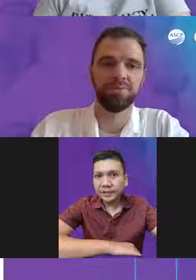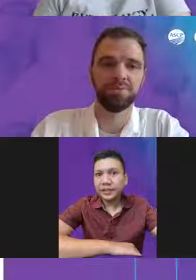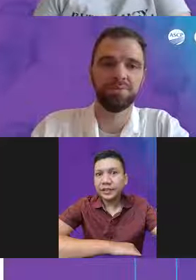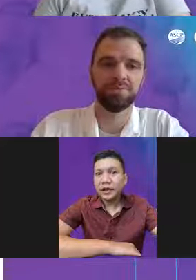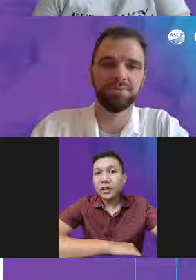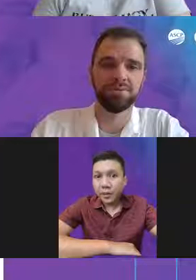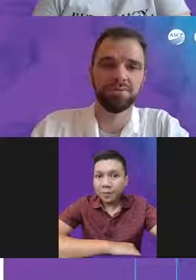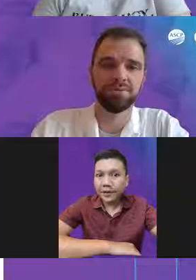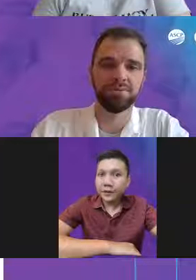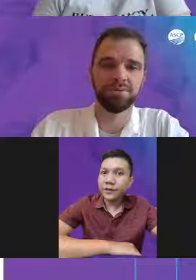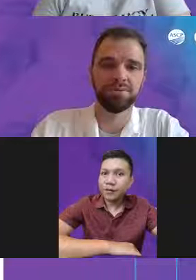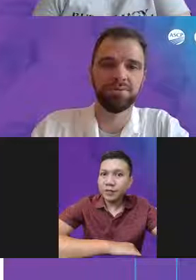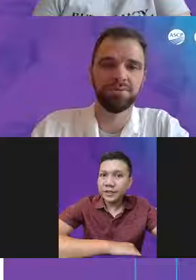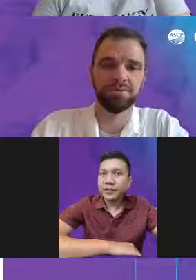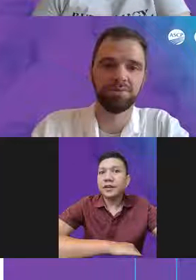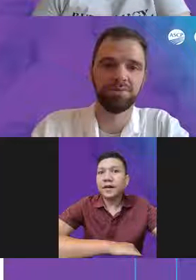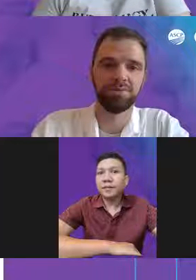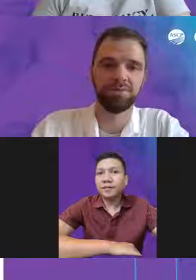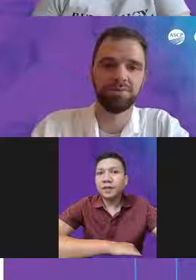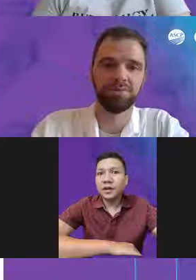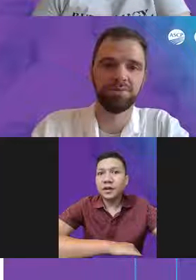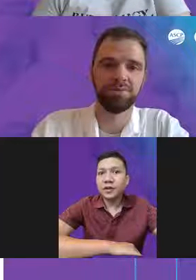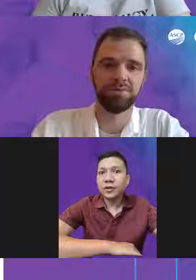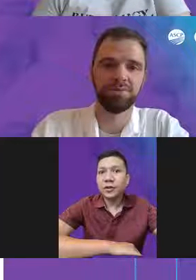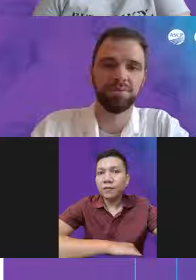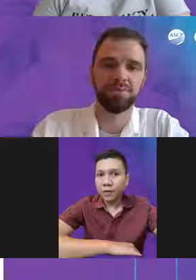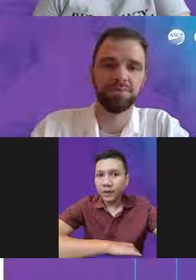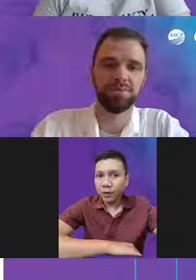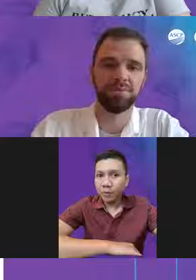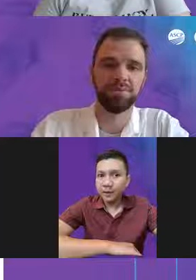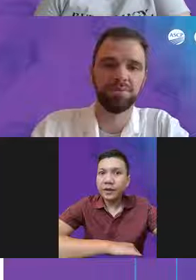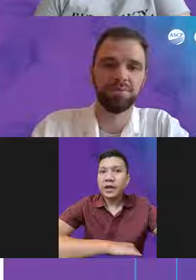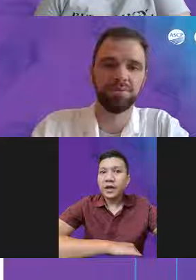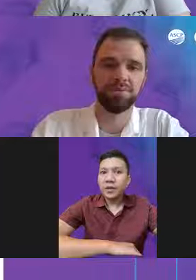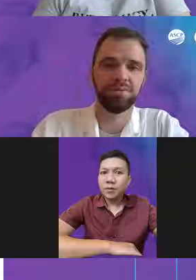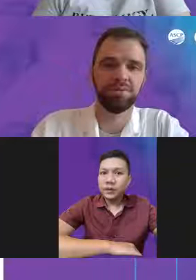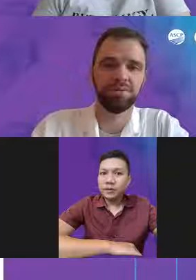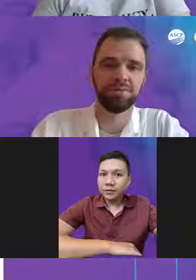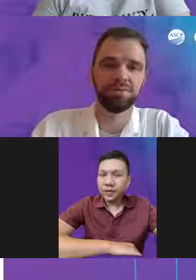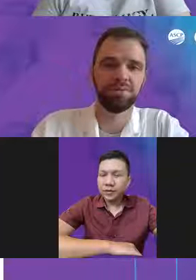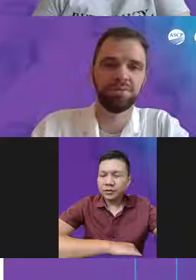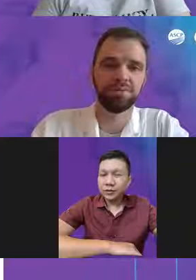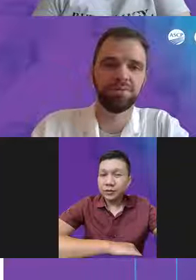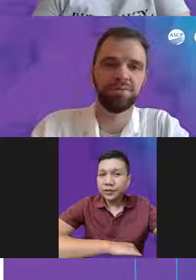note is the clumping of the chromatin. From an